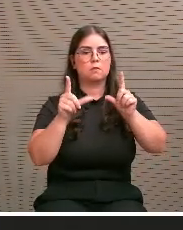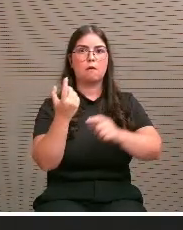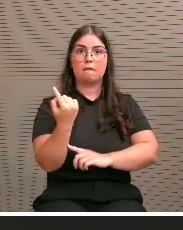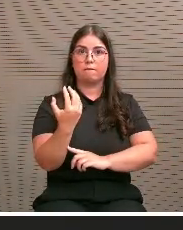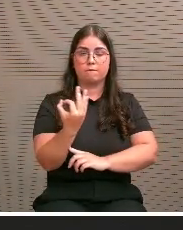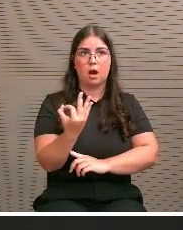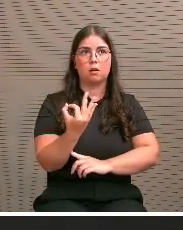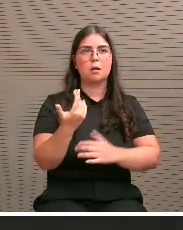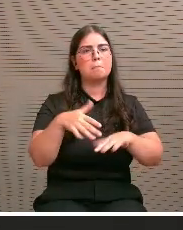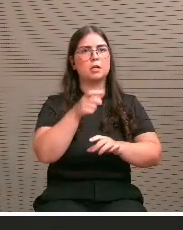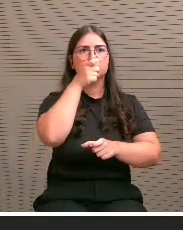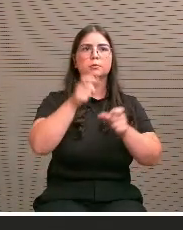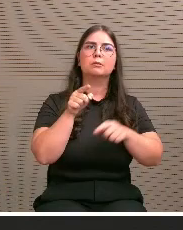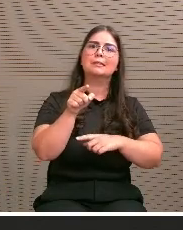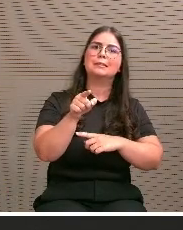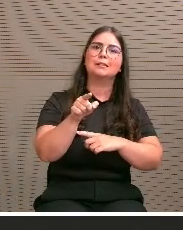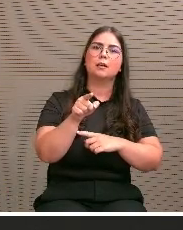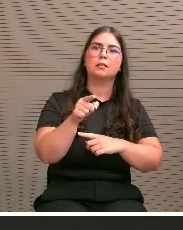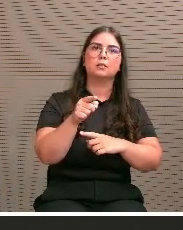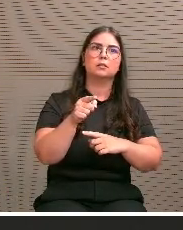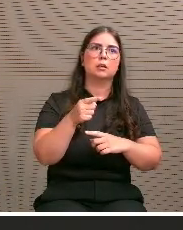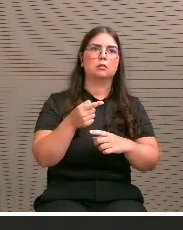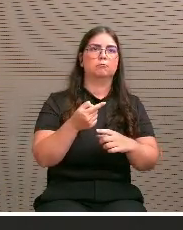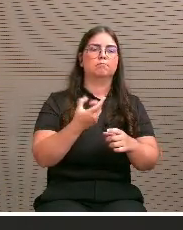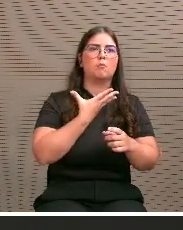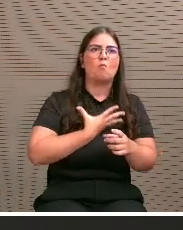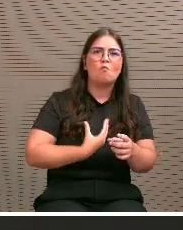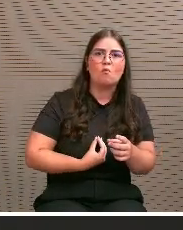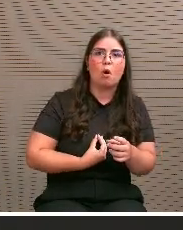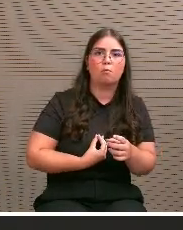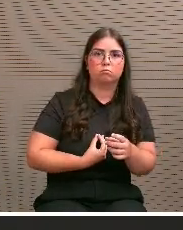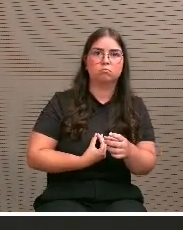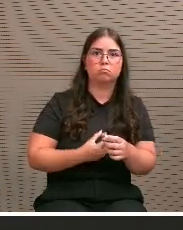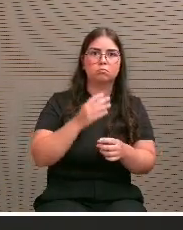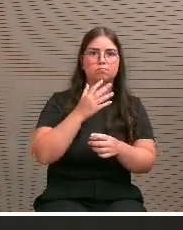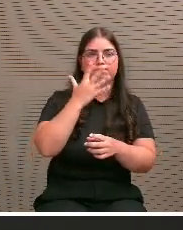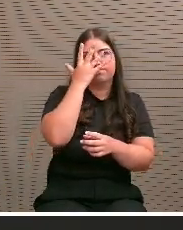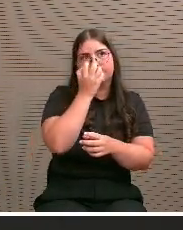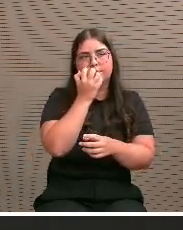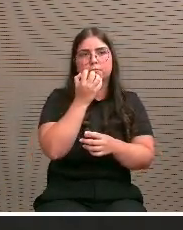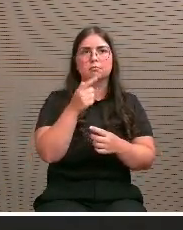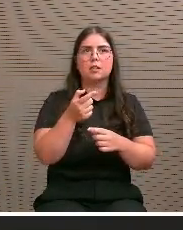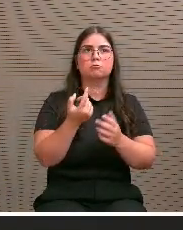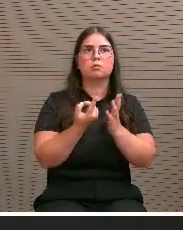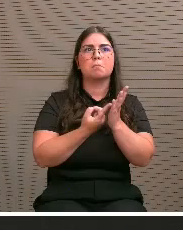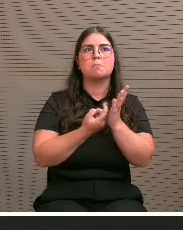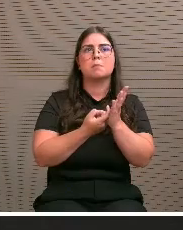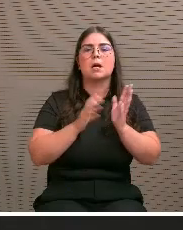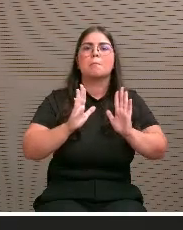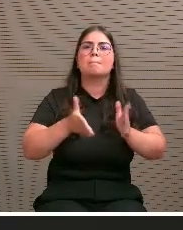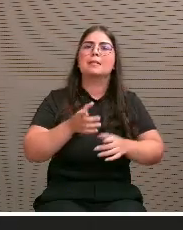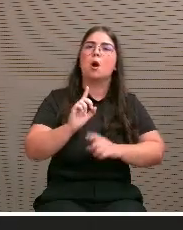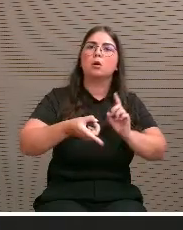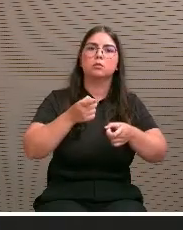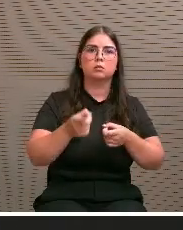to bed hungry, food. This is the medicine they need. They're not looking for antibiotics and cures for